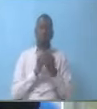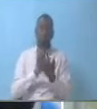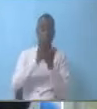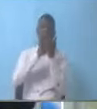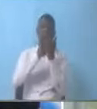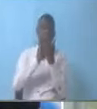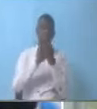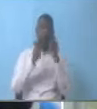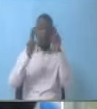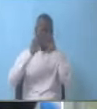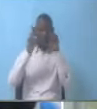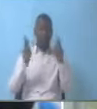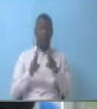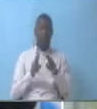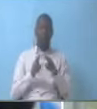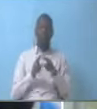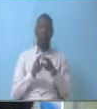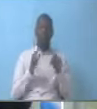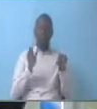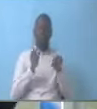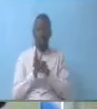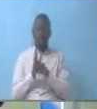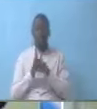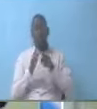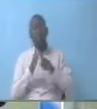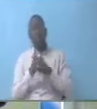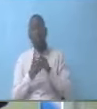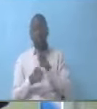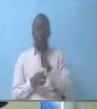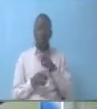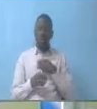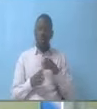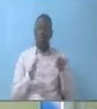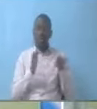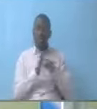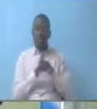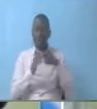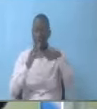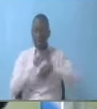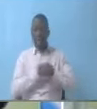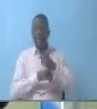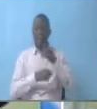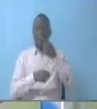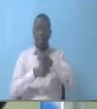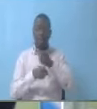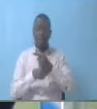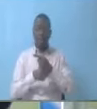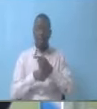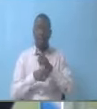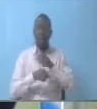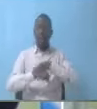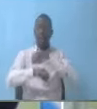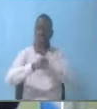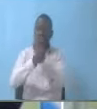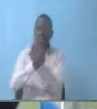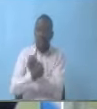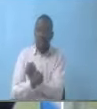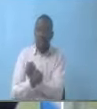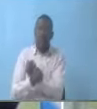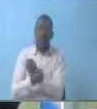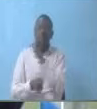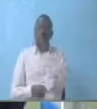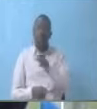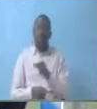standard, or what was the standard in Gambia, of detention of 48 hours or 72 hours, within